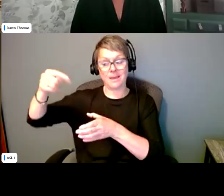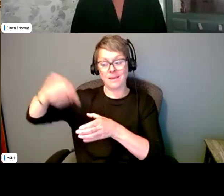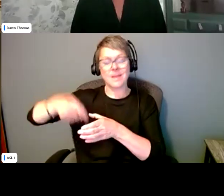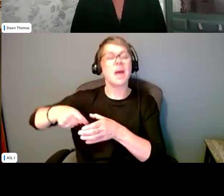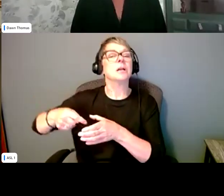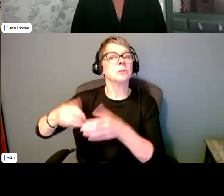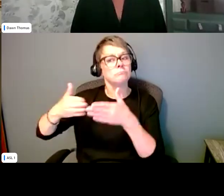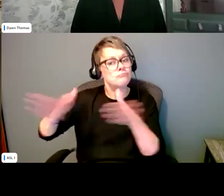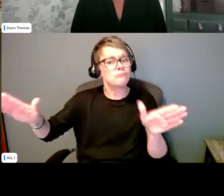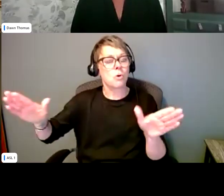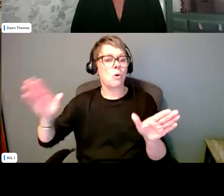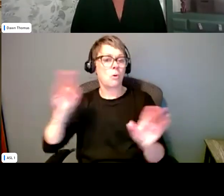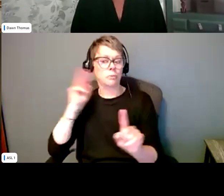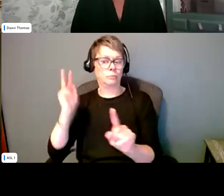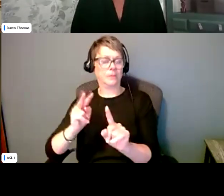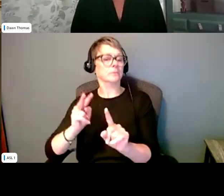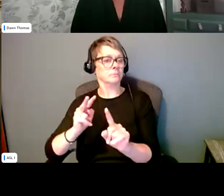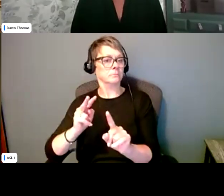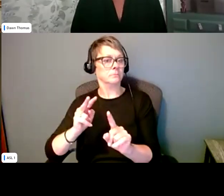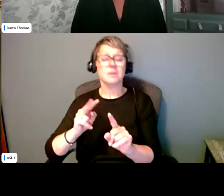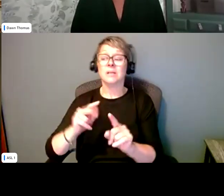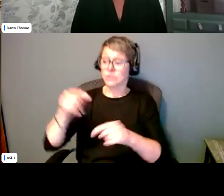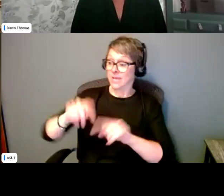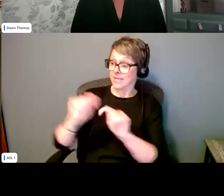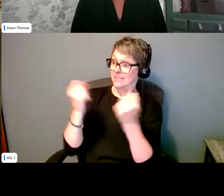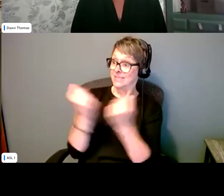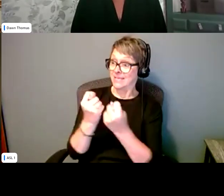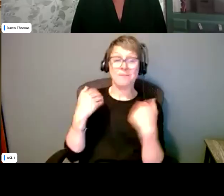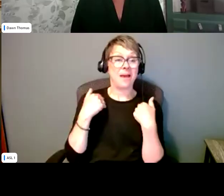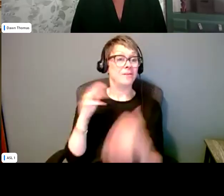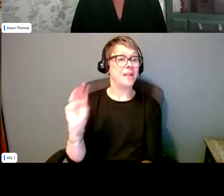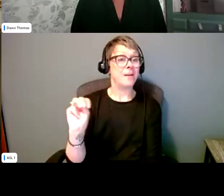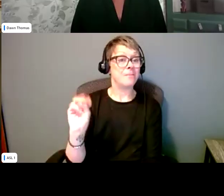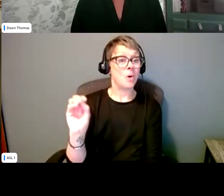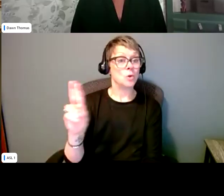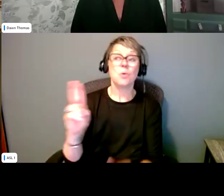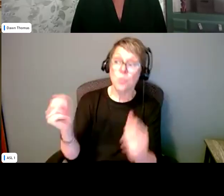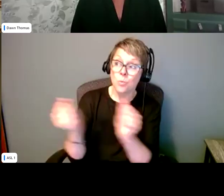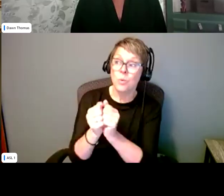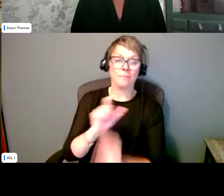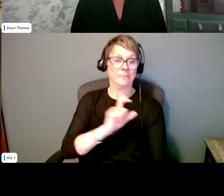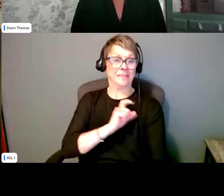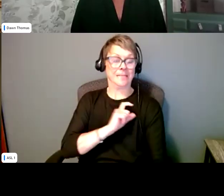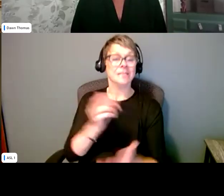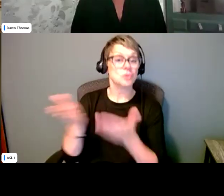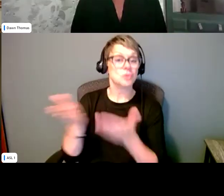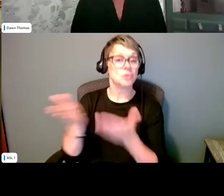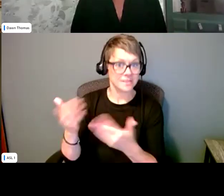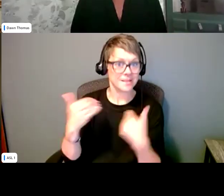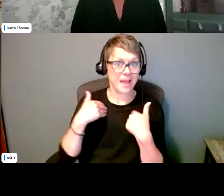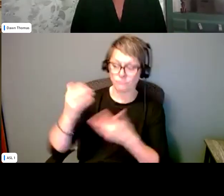perspective. And we formed a team with a memorandum of understanding with the police services and again with